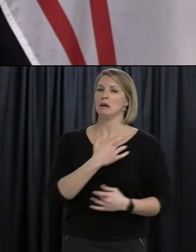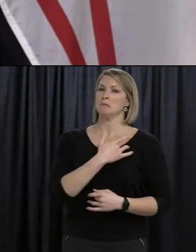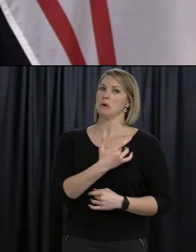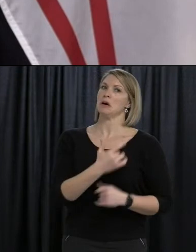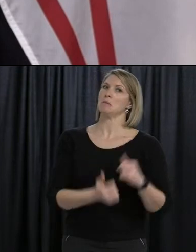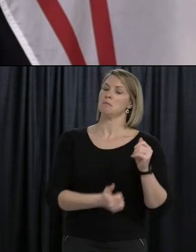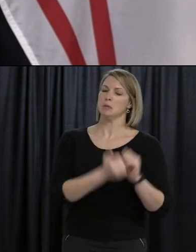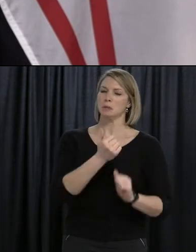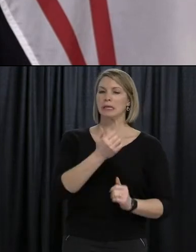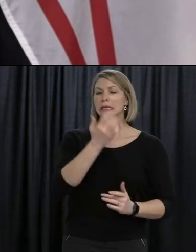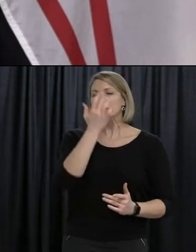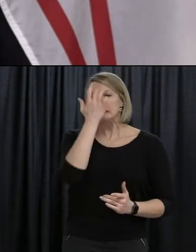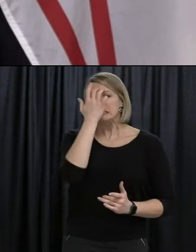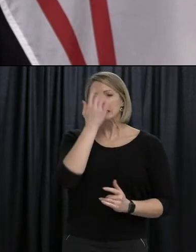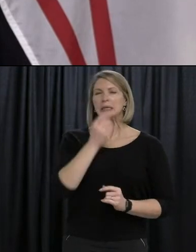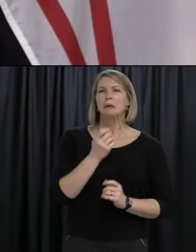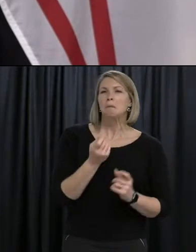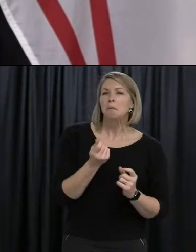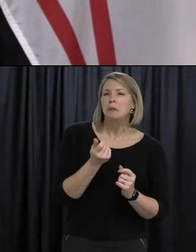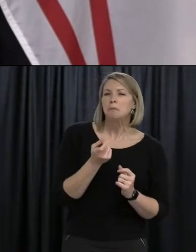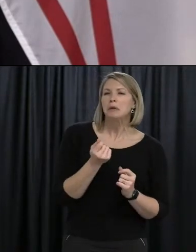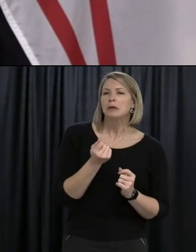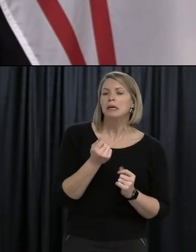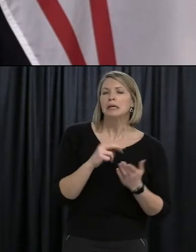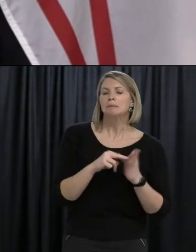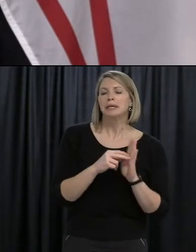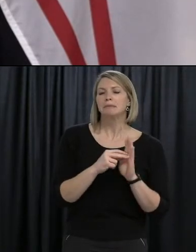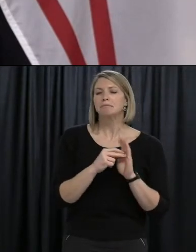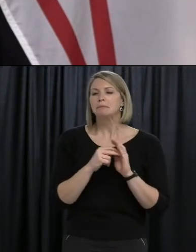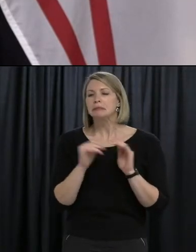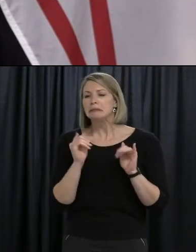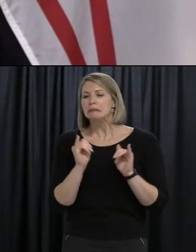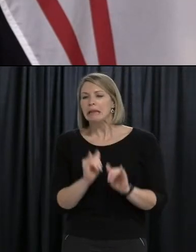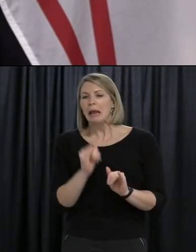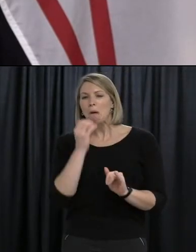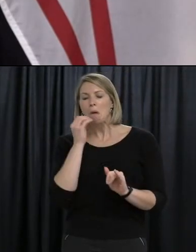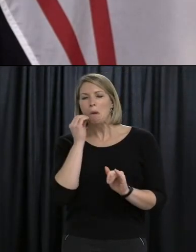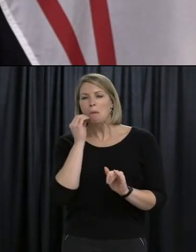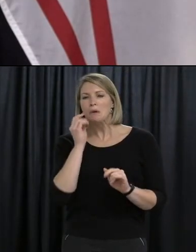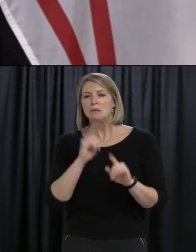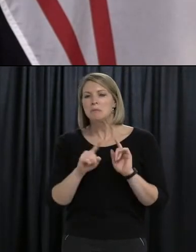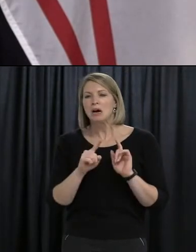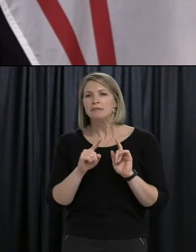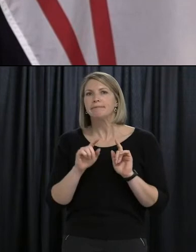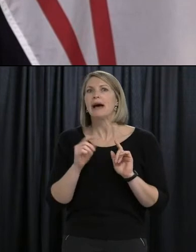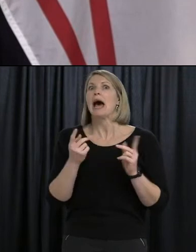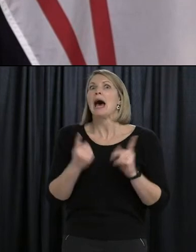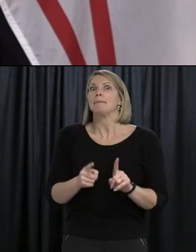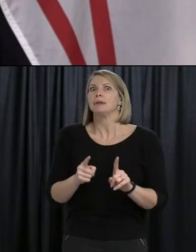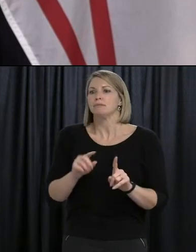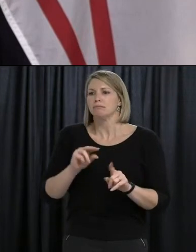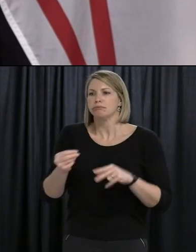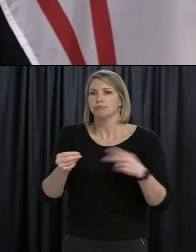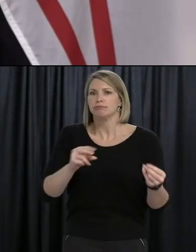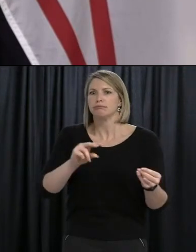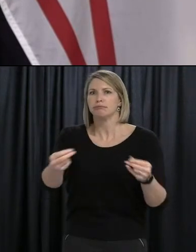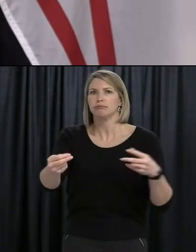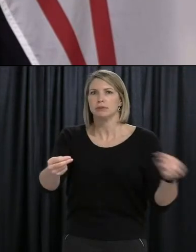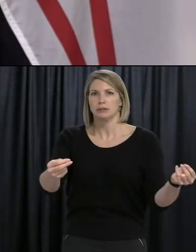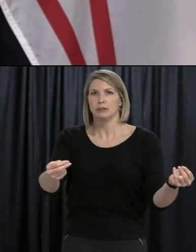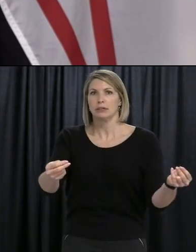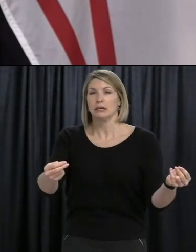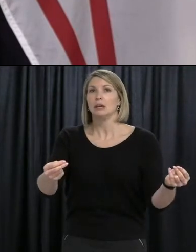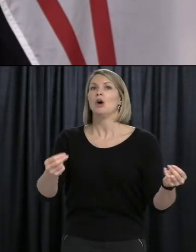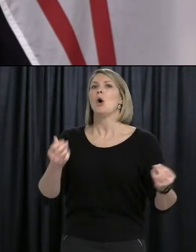and did not come forward for testing. We are now seeing a snowball effect as a result of exposure notification and